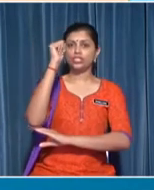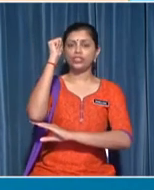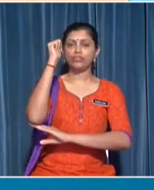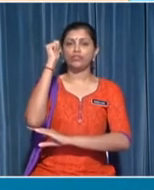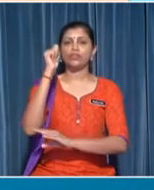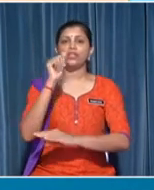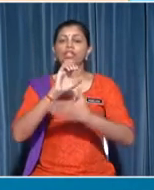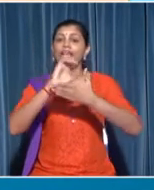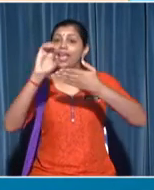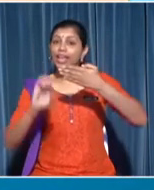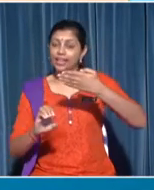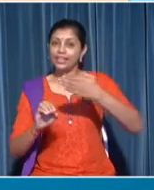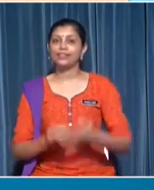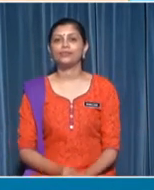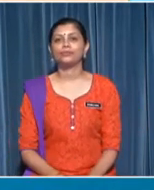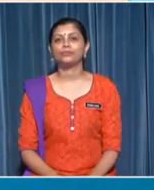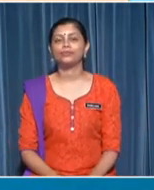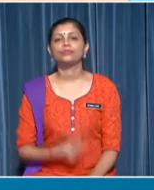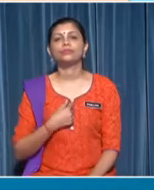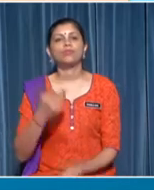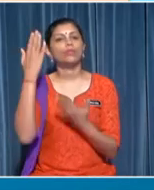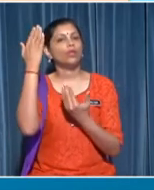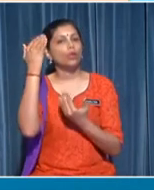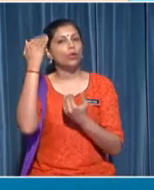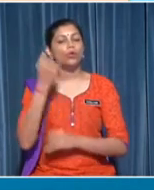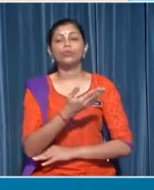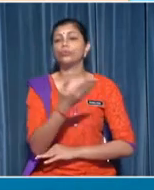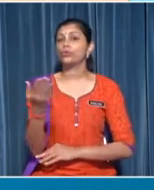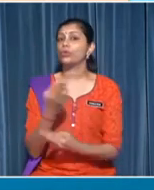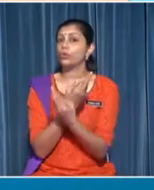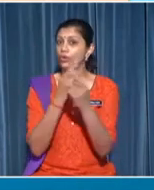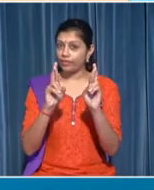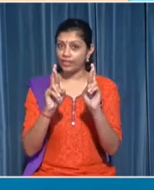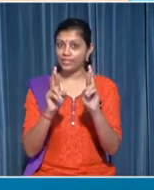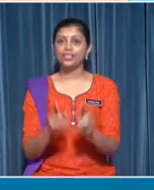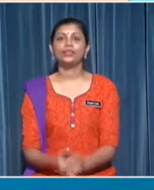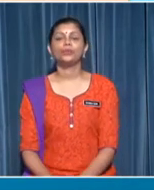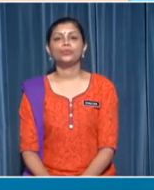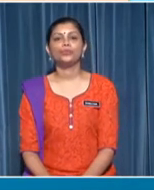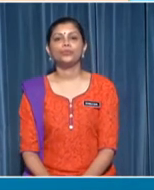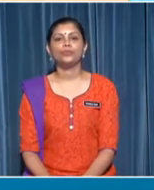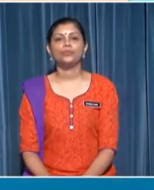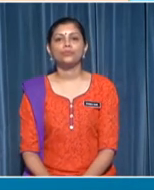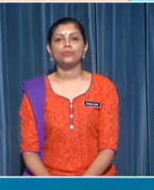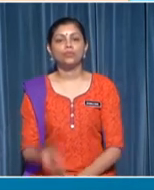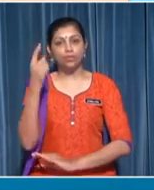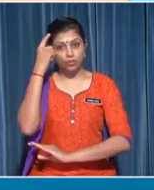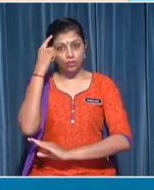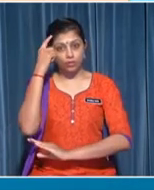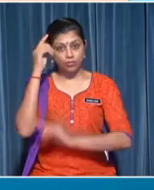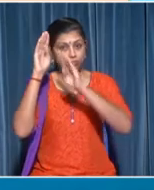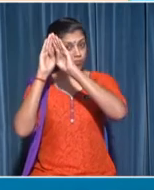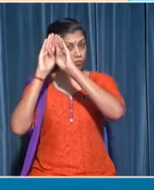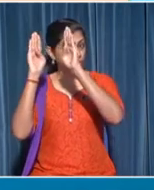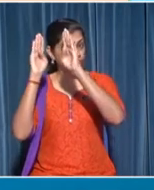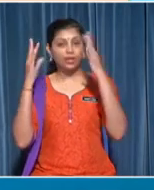show today. I hope everyone is ready. Minds on, hands on,